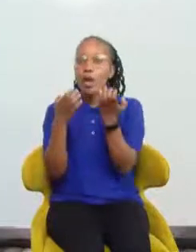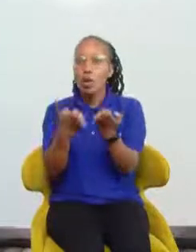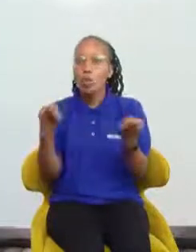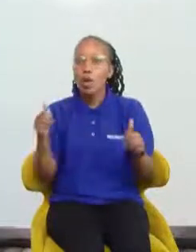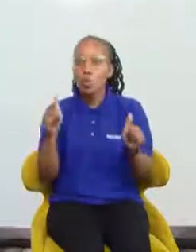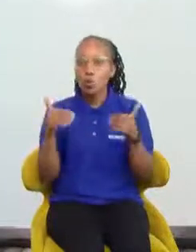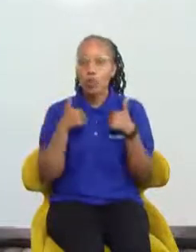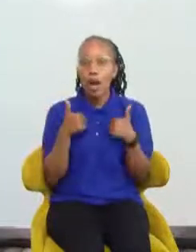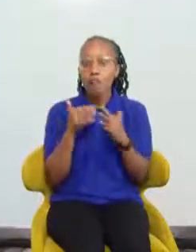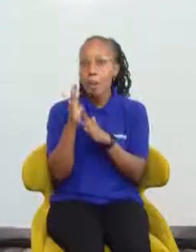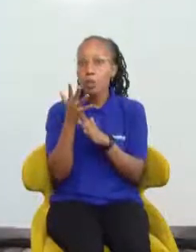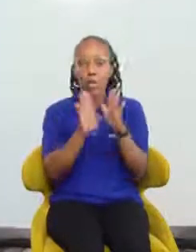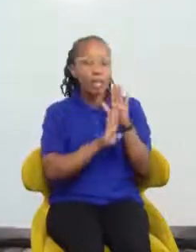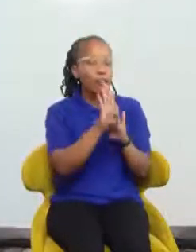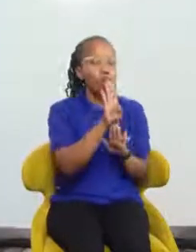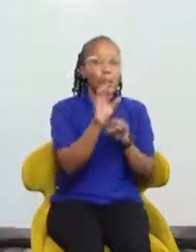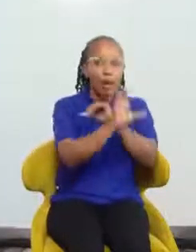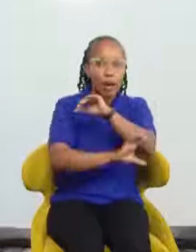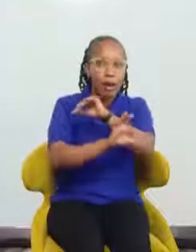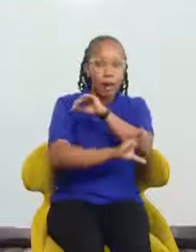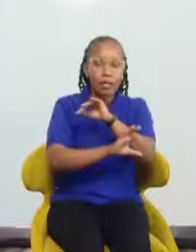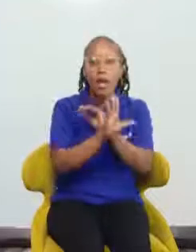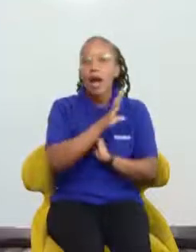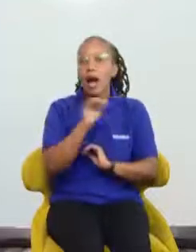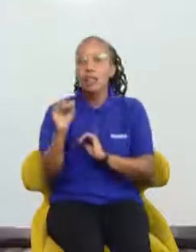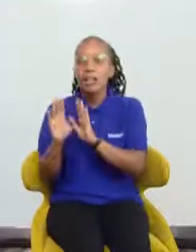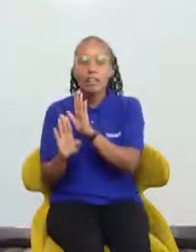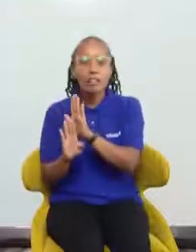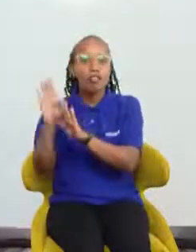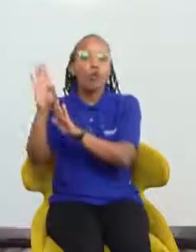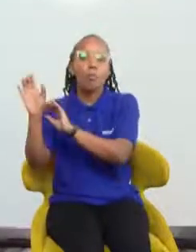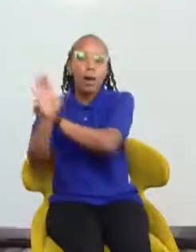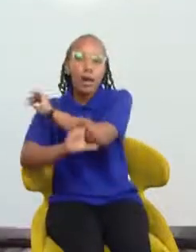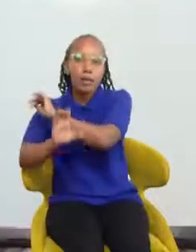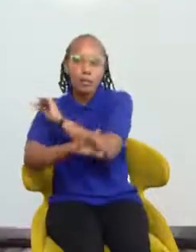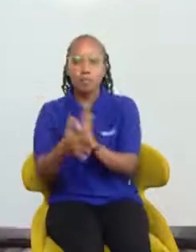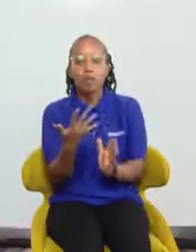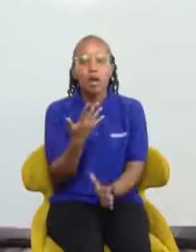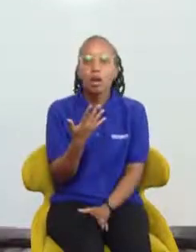exists between developing countries and the developed countries worsened